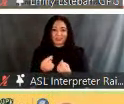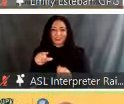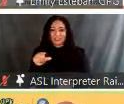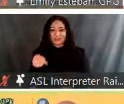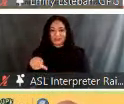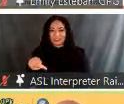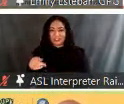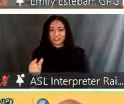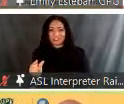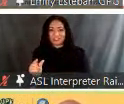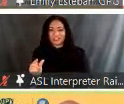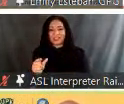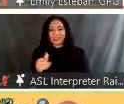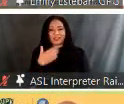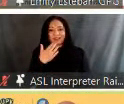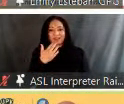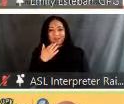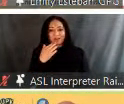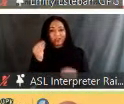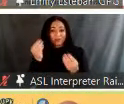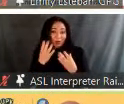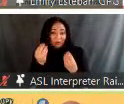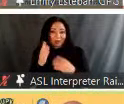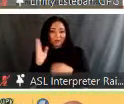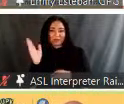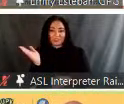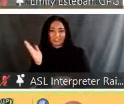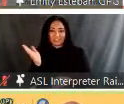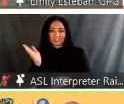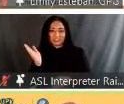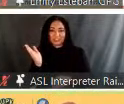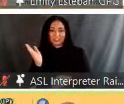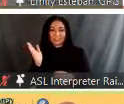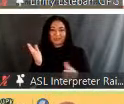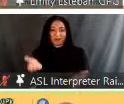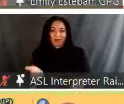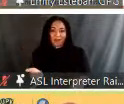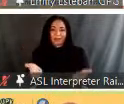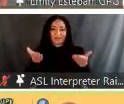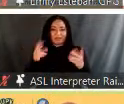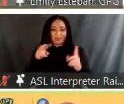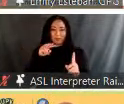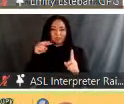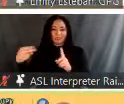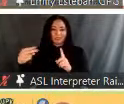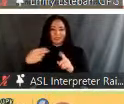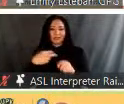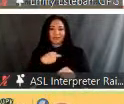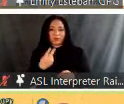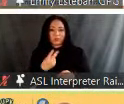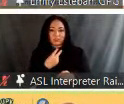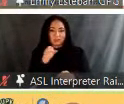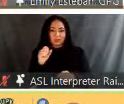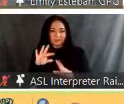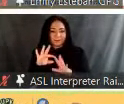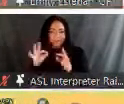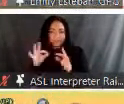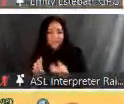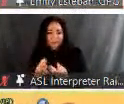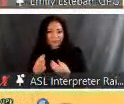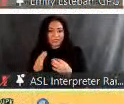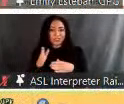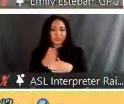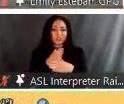thank you for the informative presentations that uplifted the perspectives and voices of families, shared